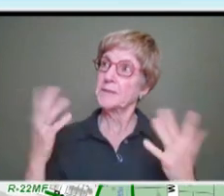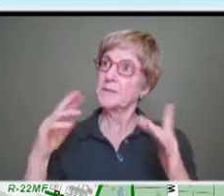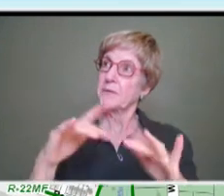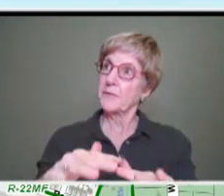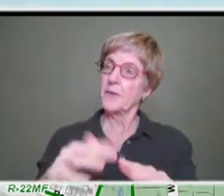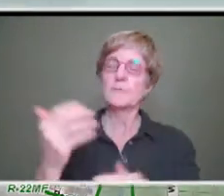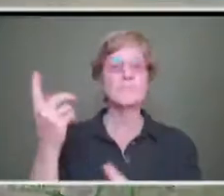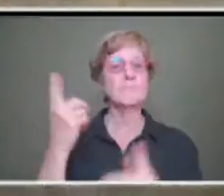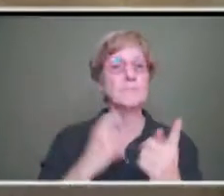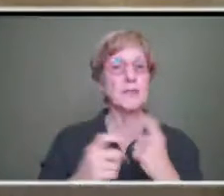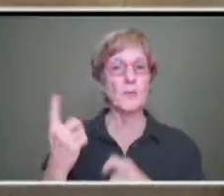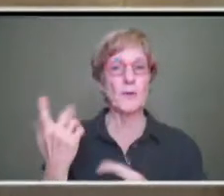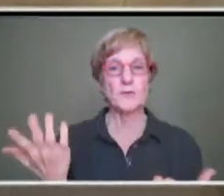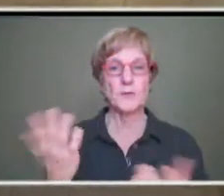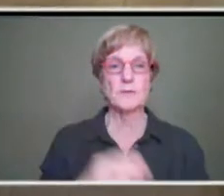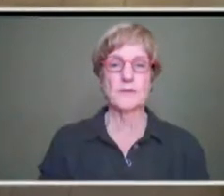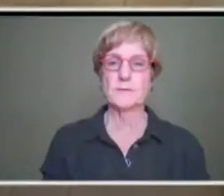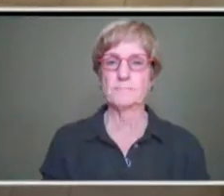any questions